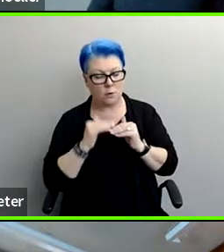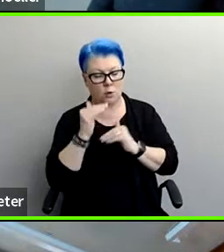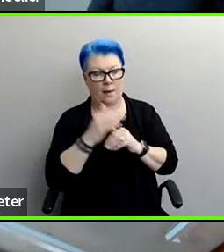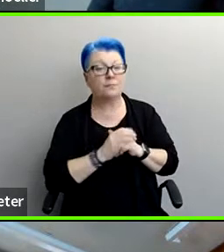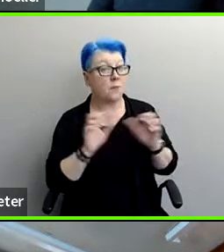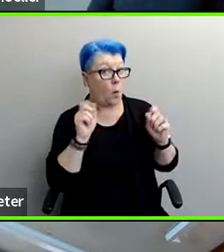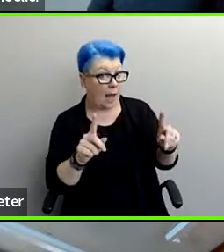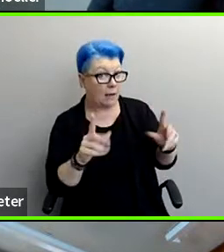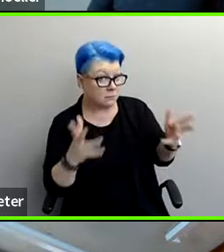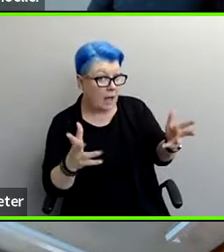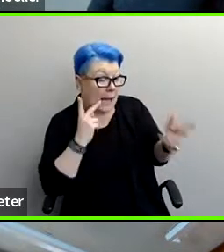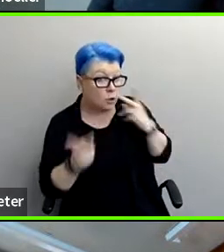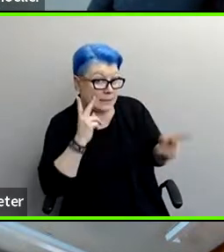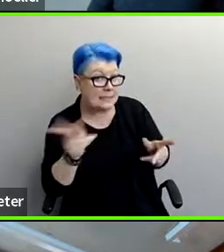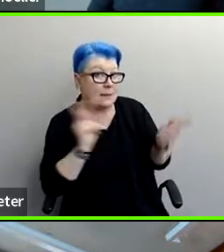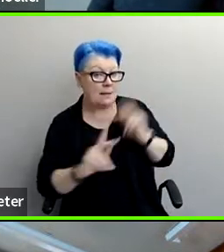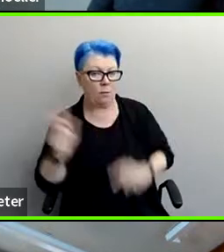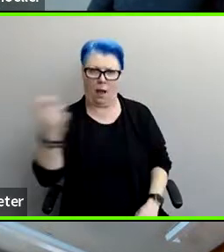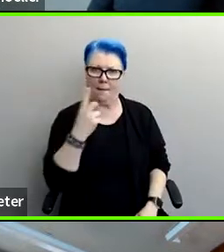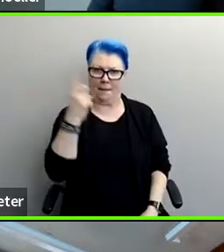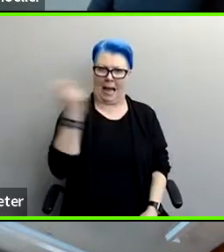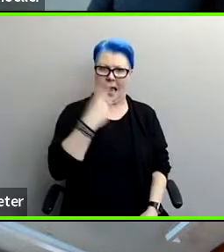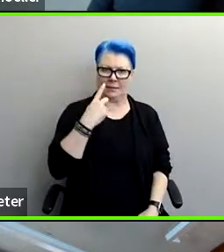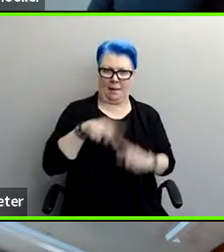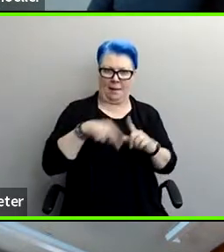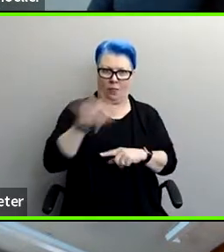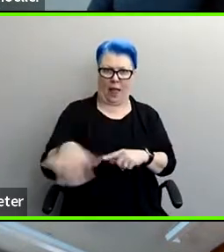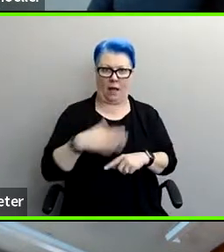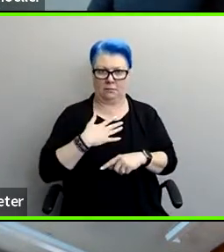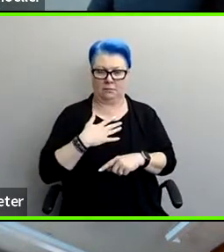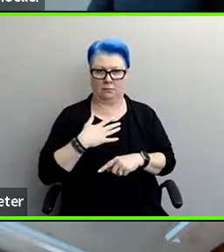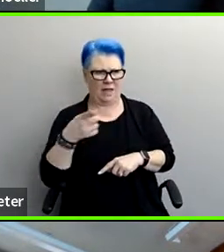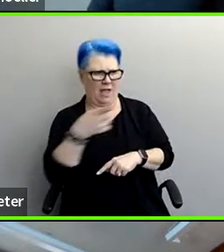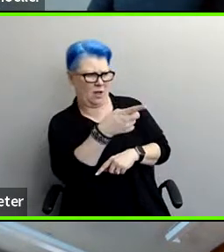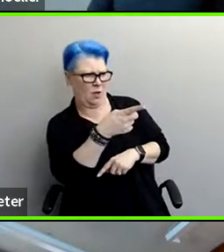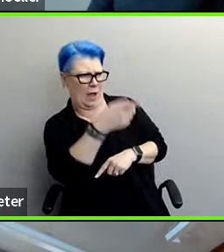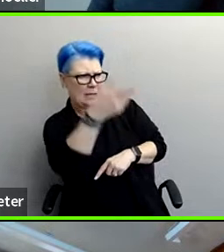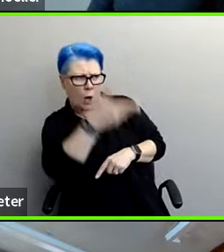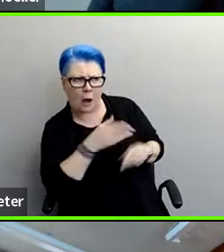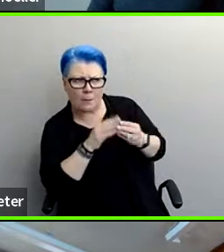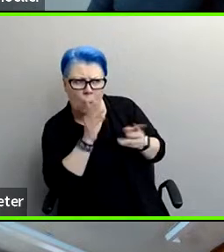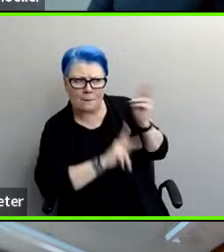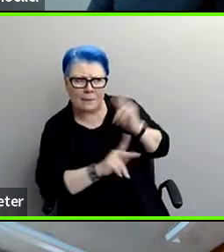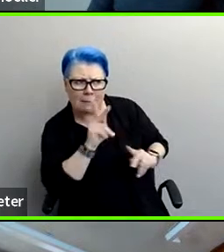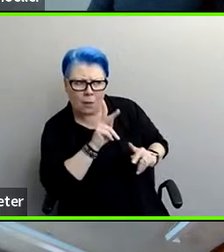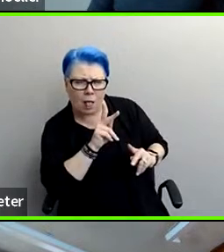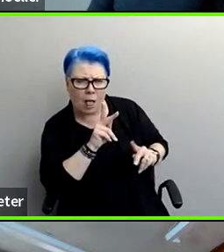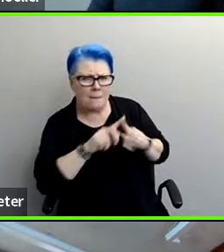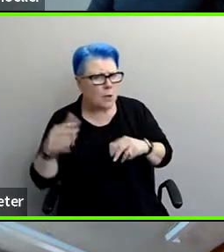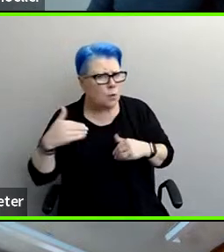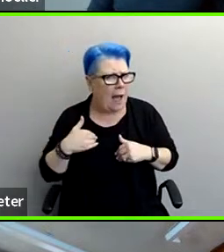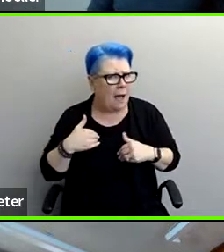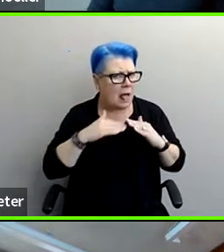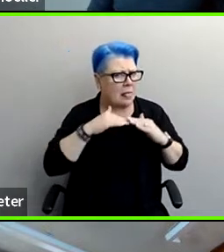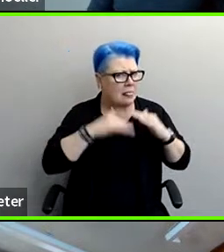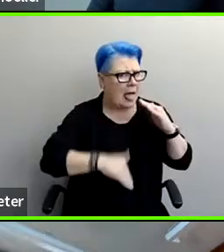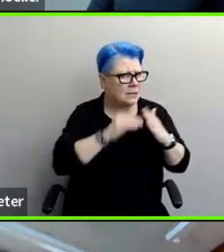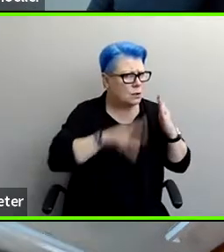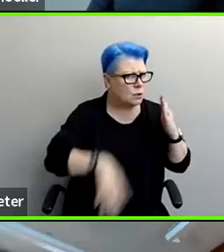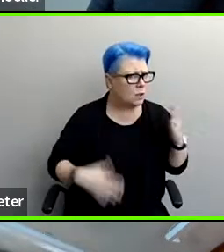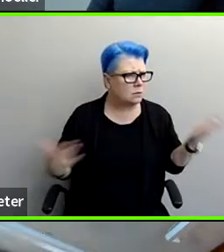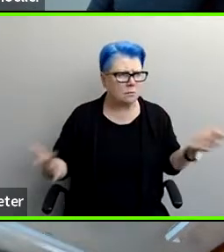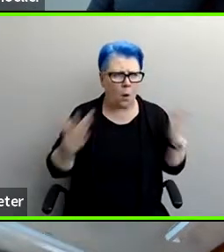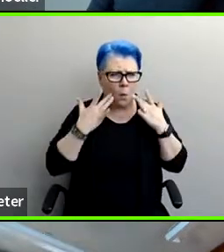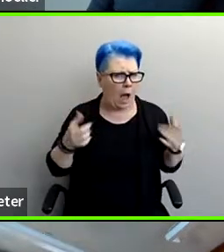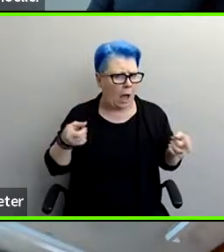people asking me, or asking anybody. Saying, you all are hiring more people, you have less people, why is